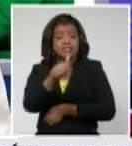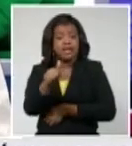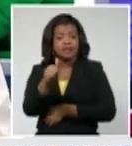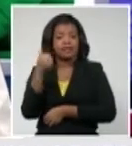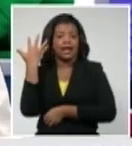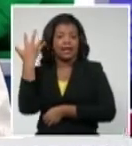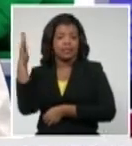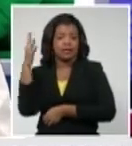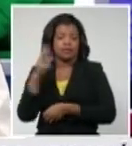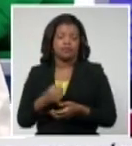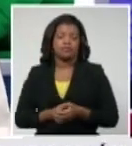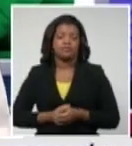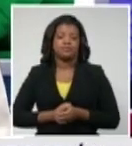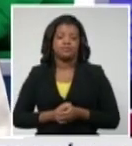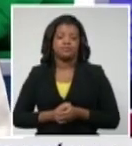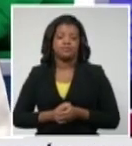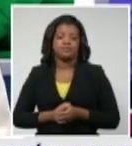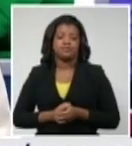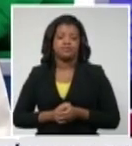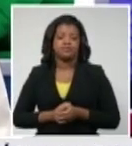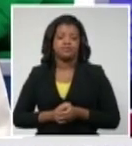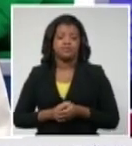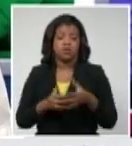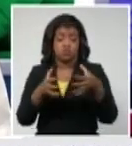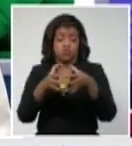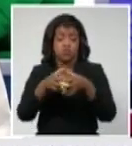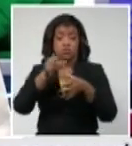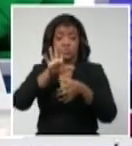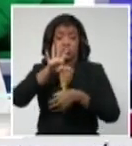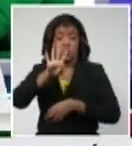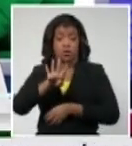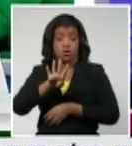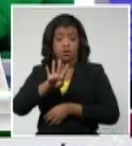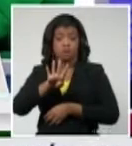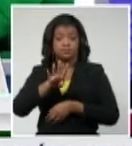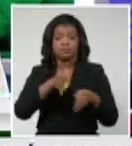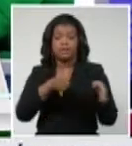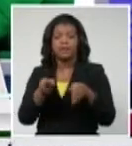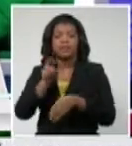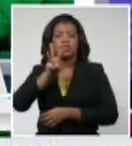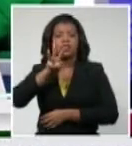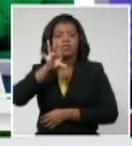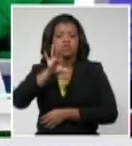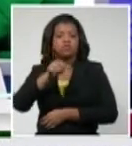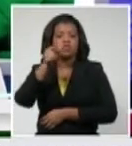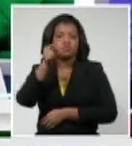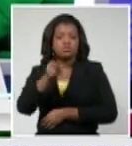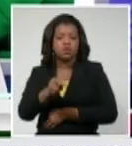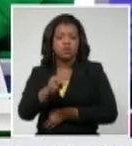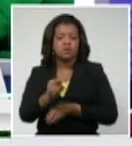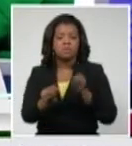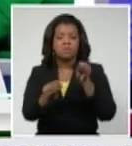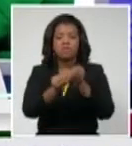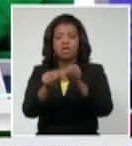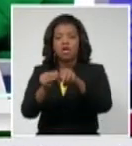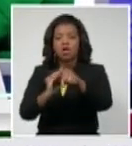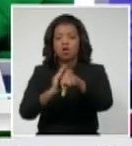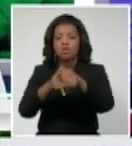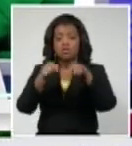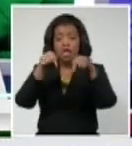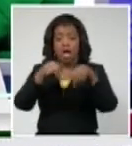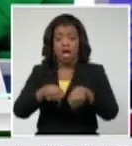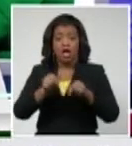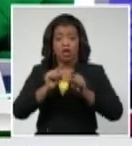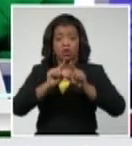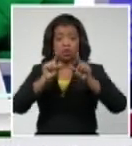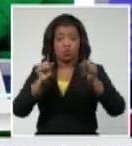to Santiago de Cuba, and 1 each to Holguín, Havana, and Cienfuegos. We're talking about cases